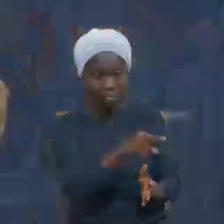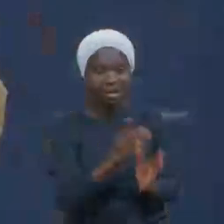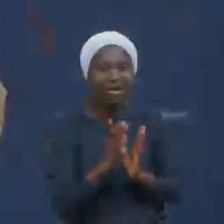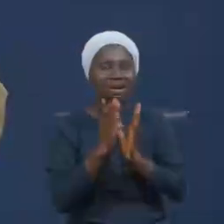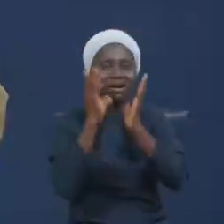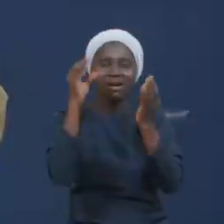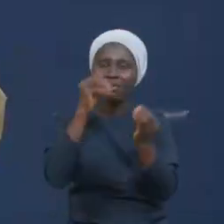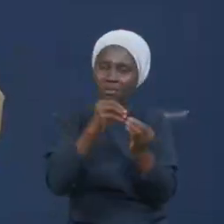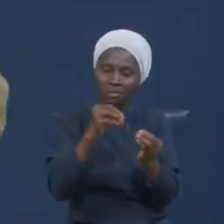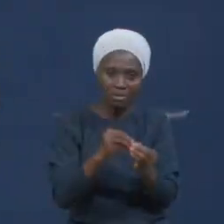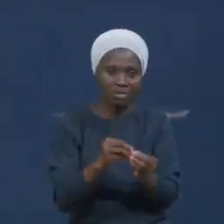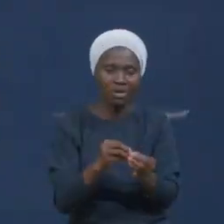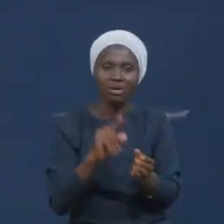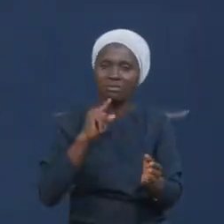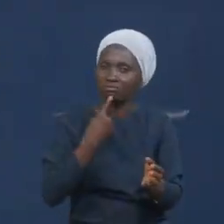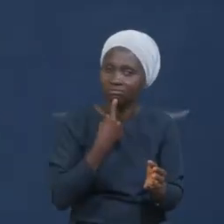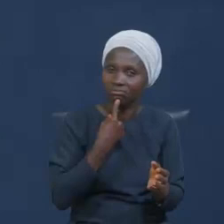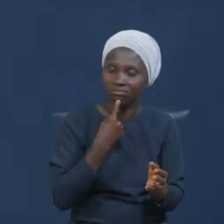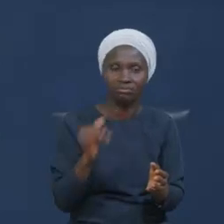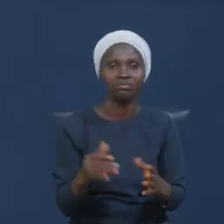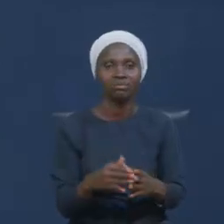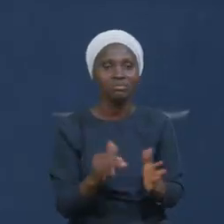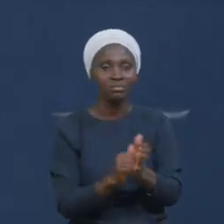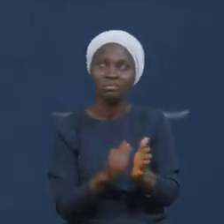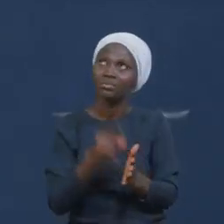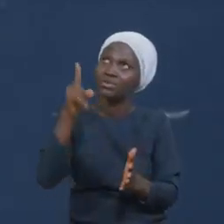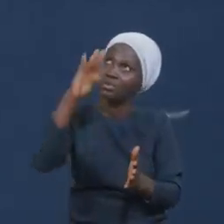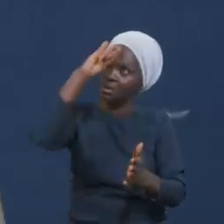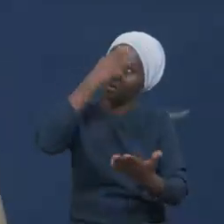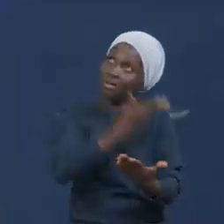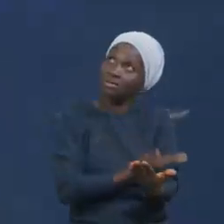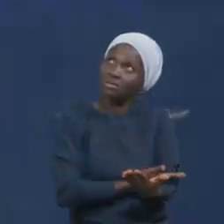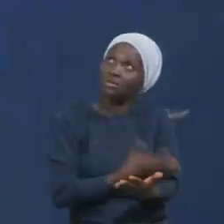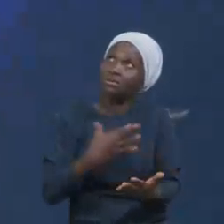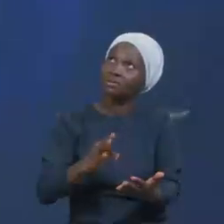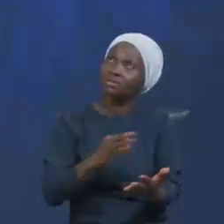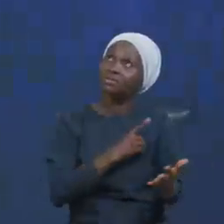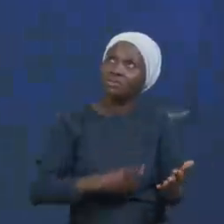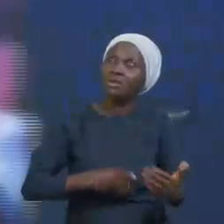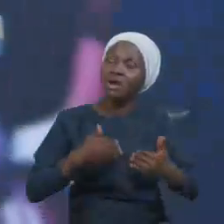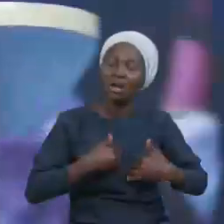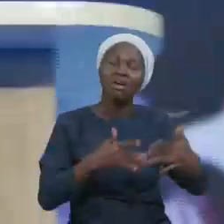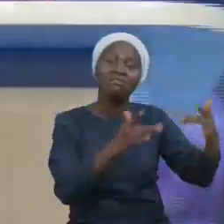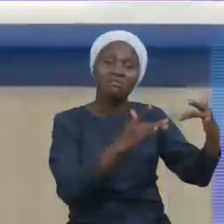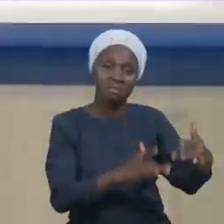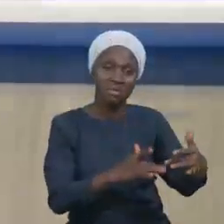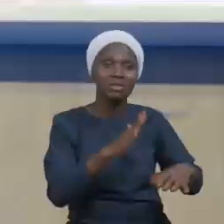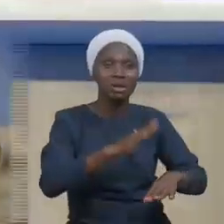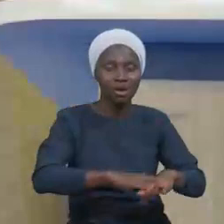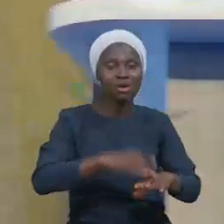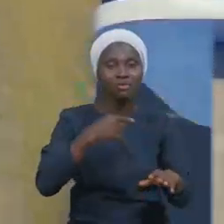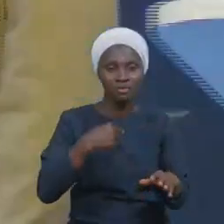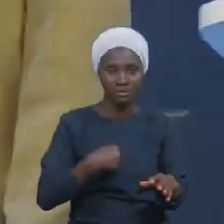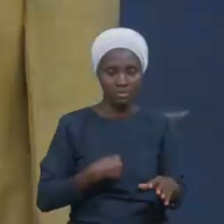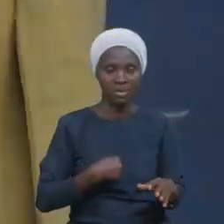great deal. The son of David, have mercy